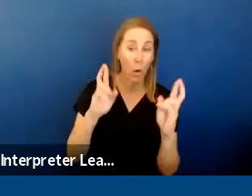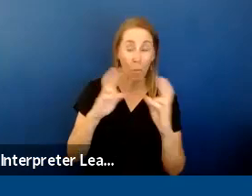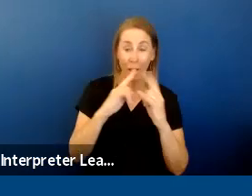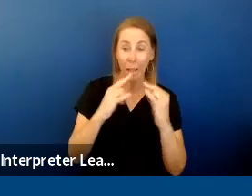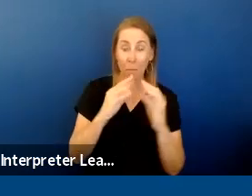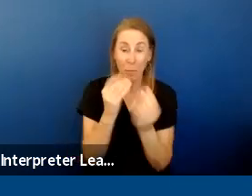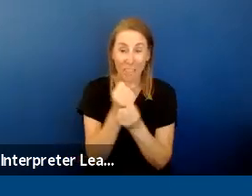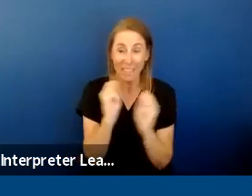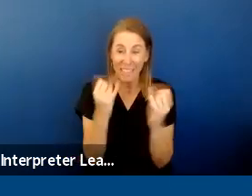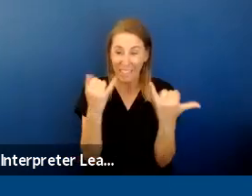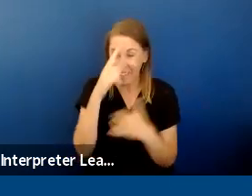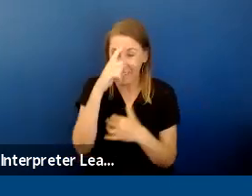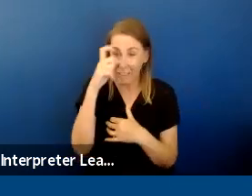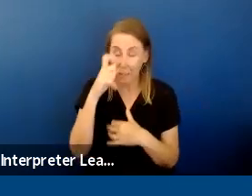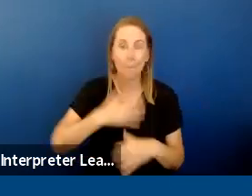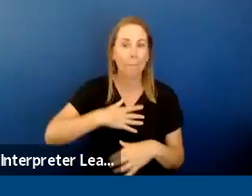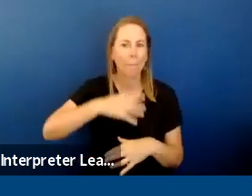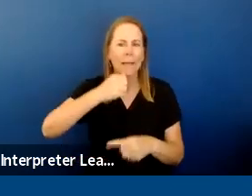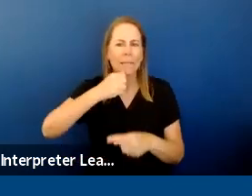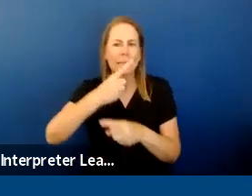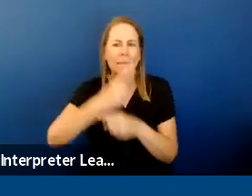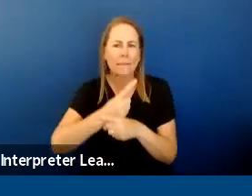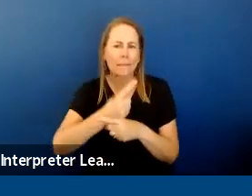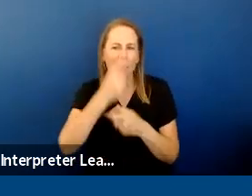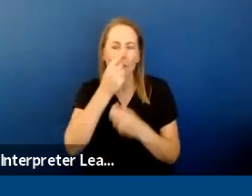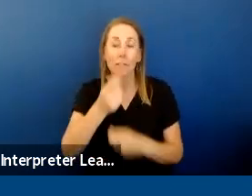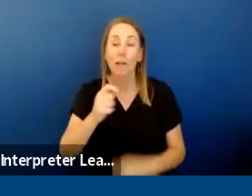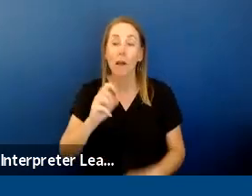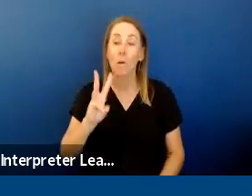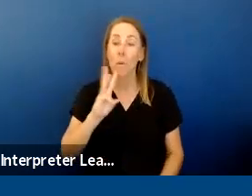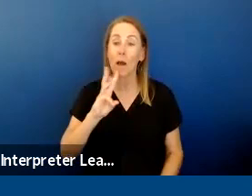says, I'm helping with a volunteer